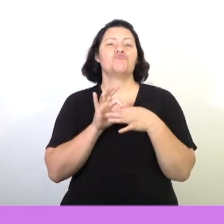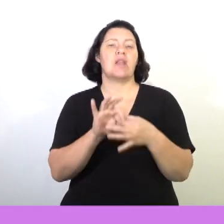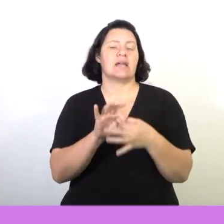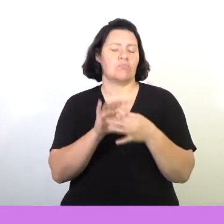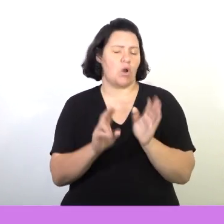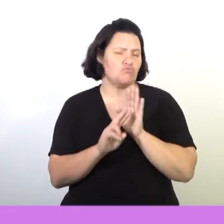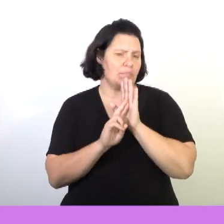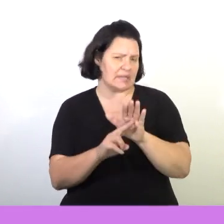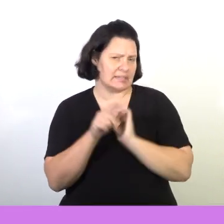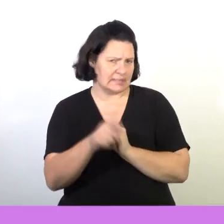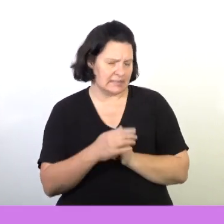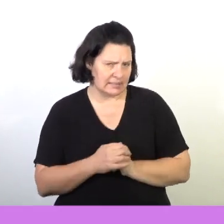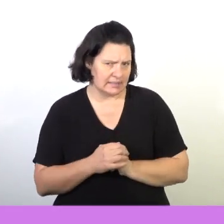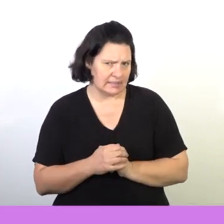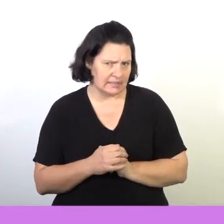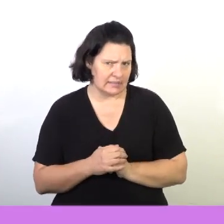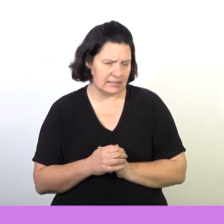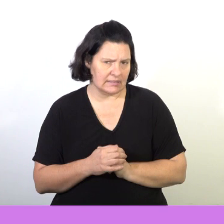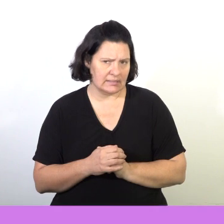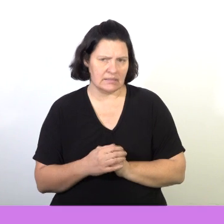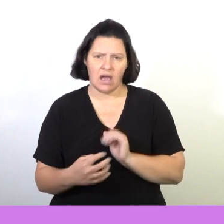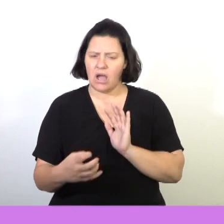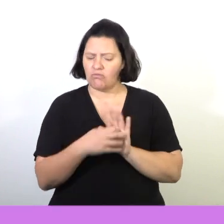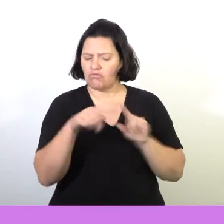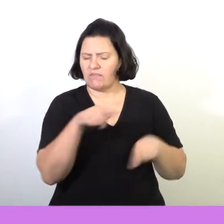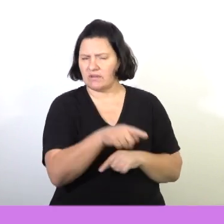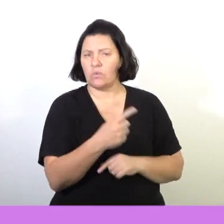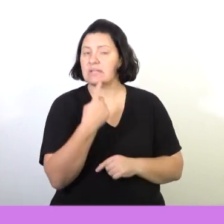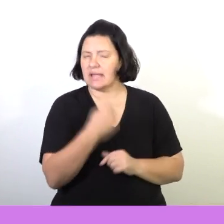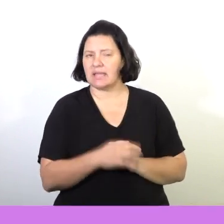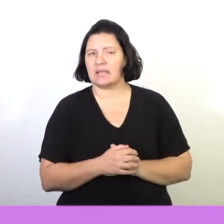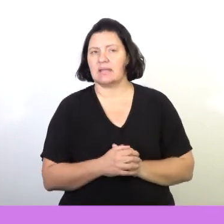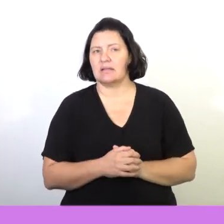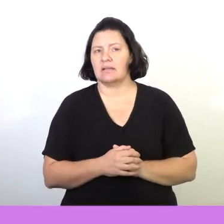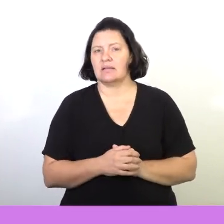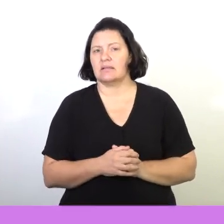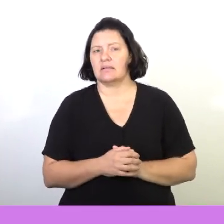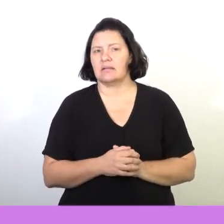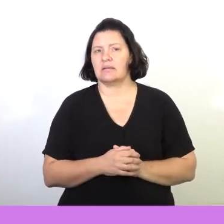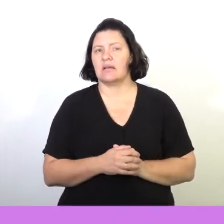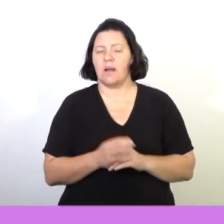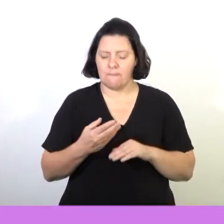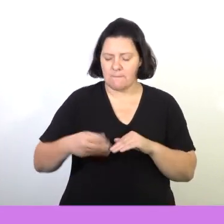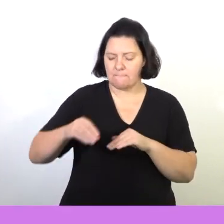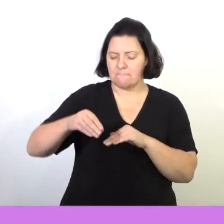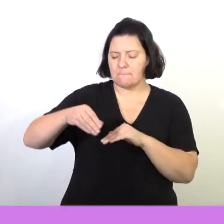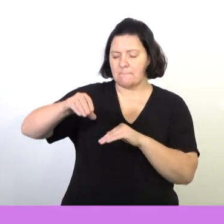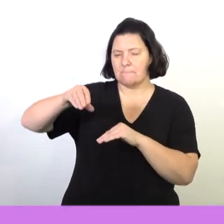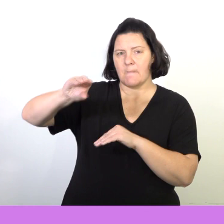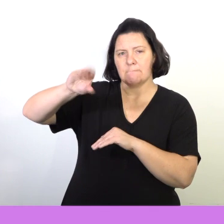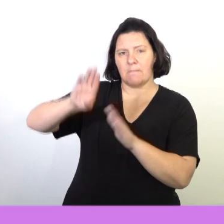a relationship represented by the graph. We can tell that there is that